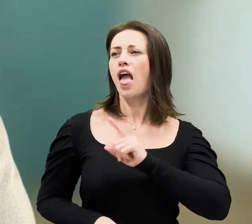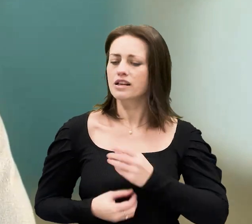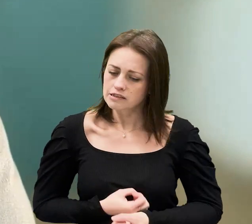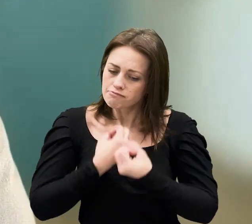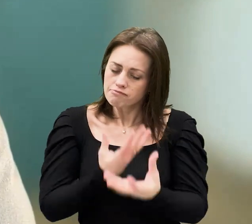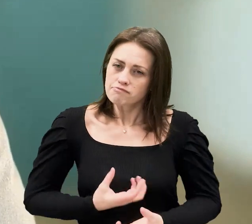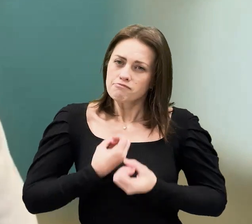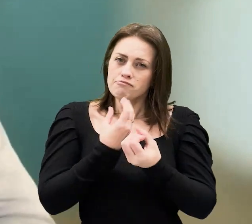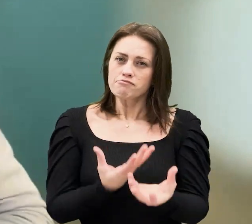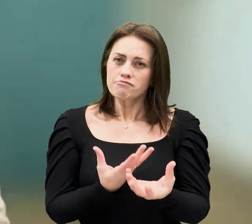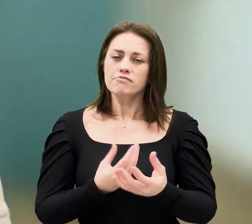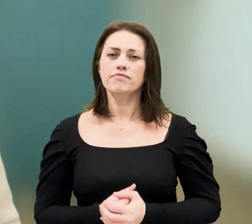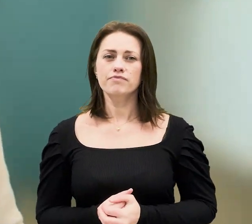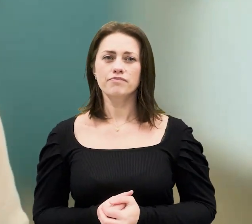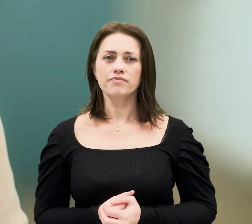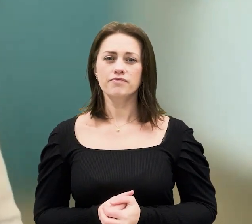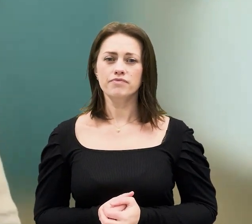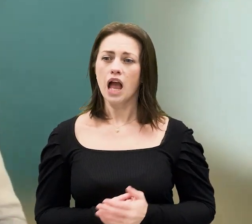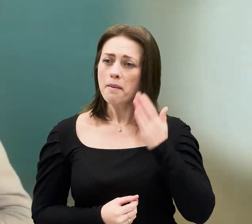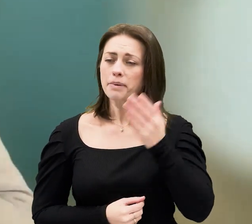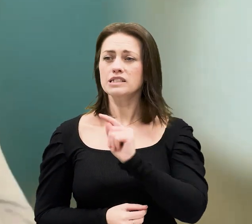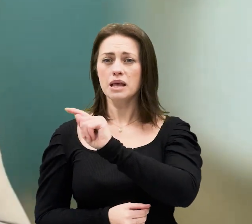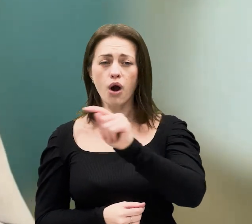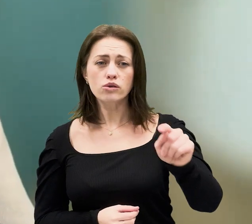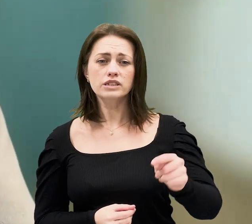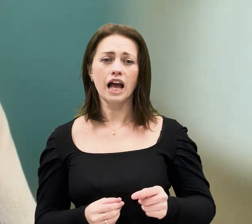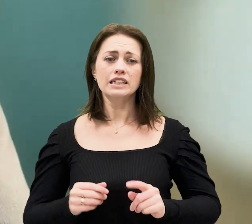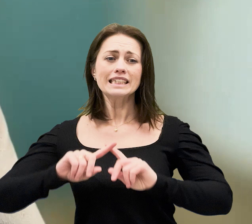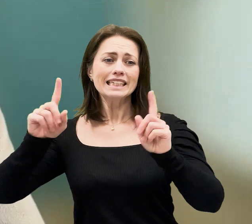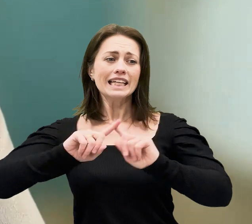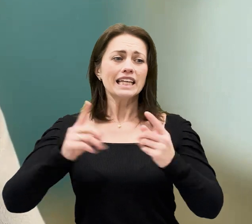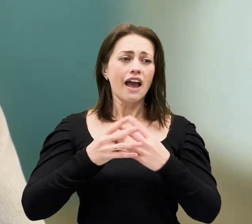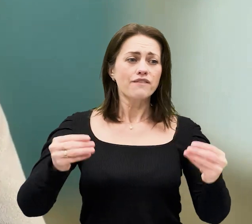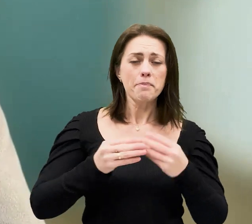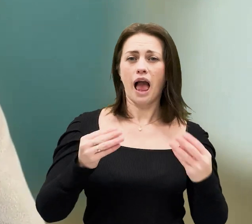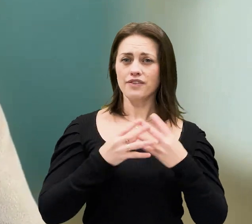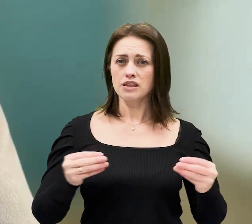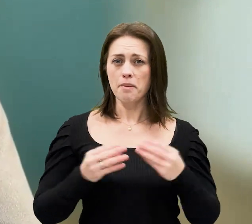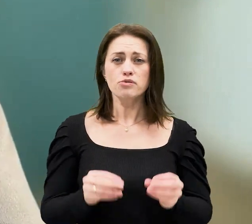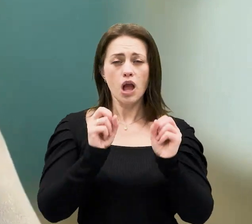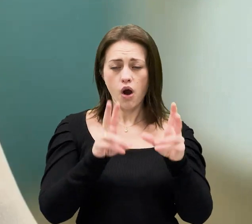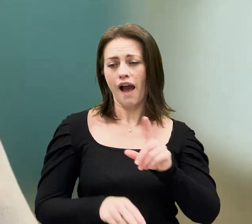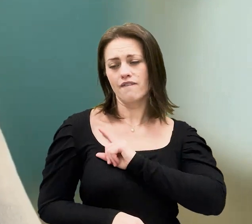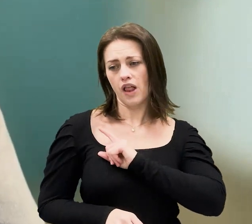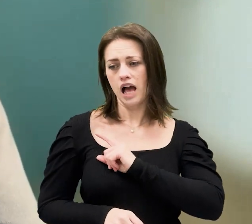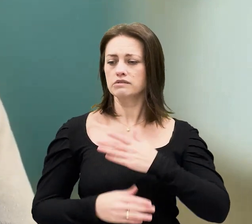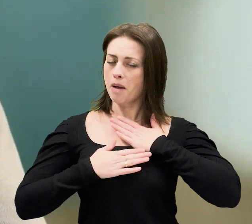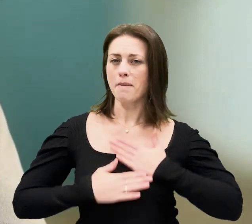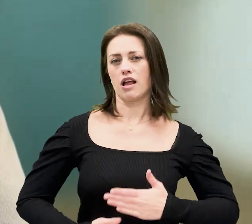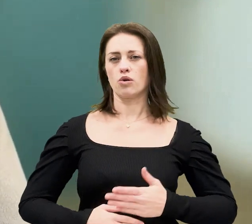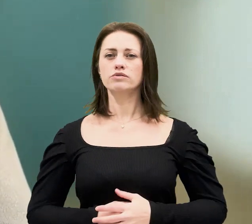be yourself. When I speak of I think other people will tell other